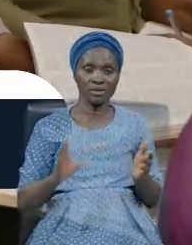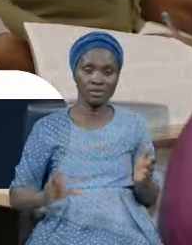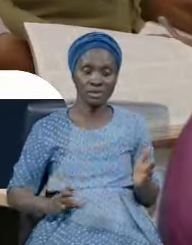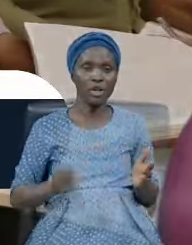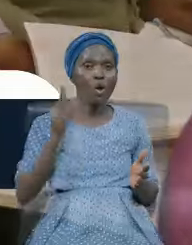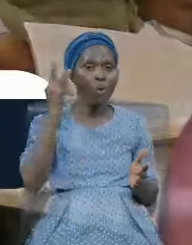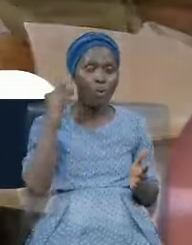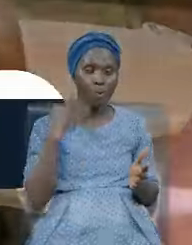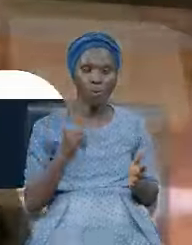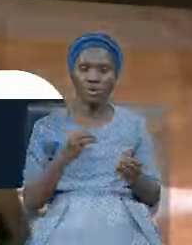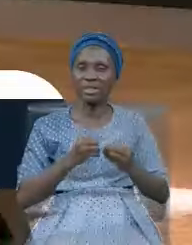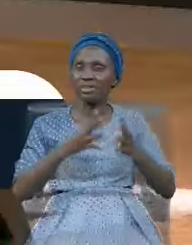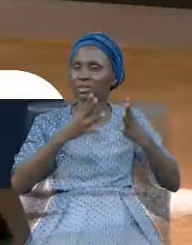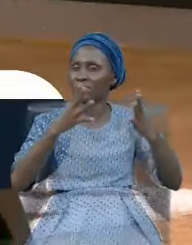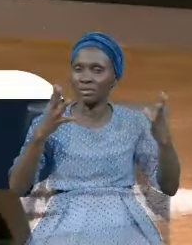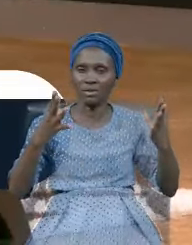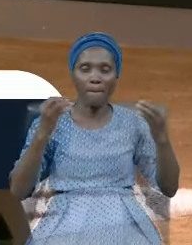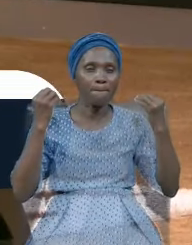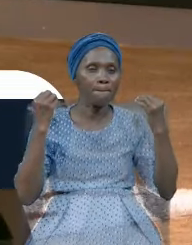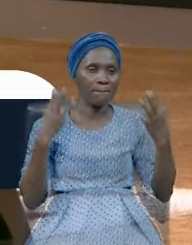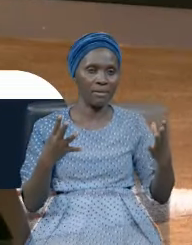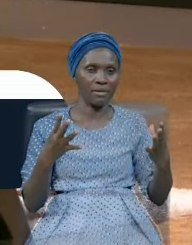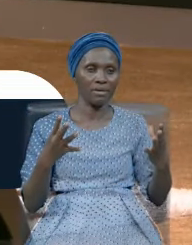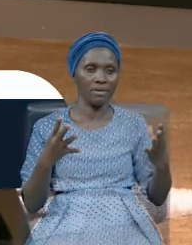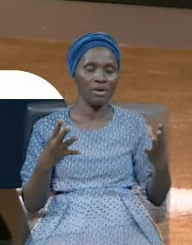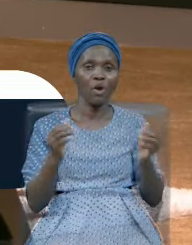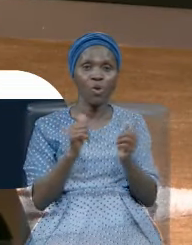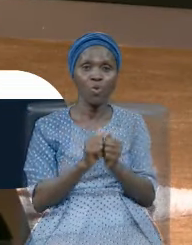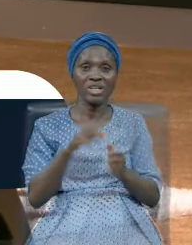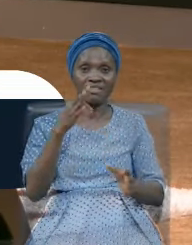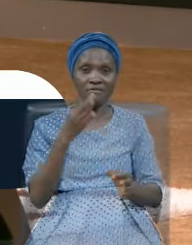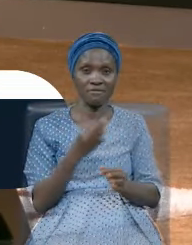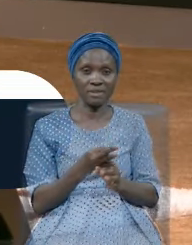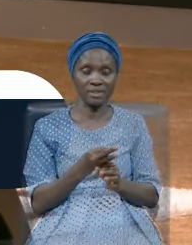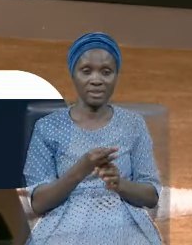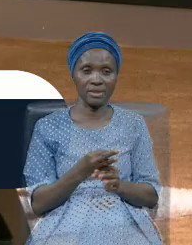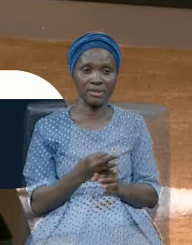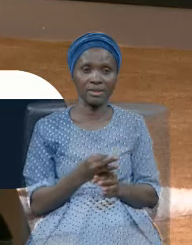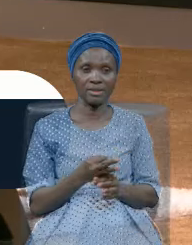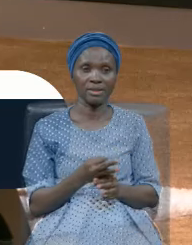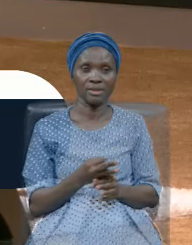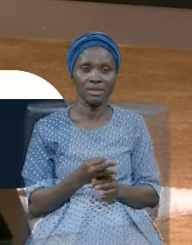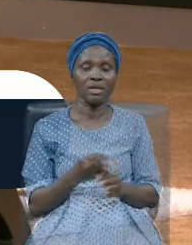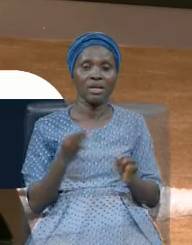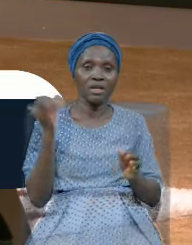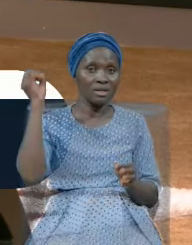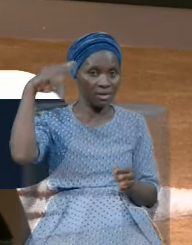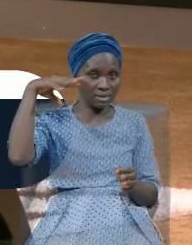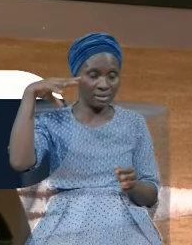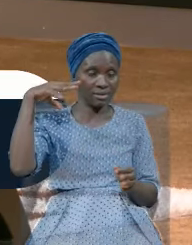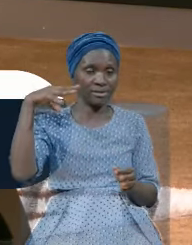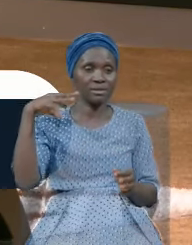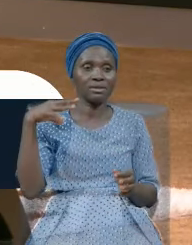was exceeding abundant with faith, grace, with faith,